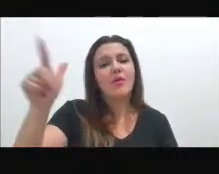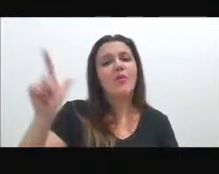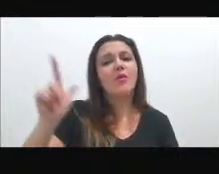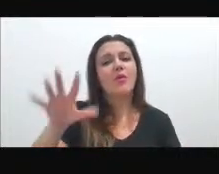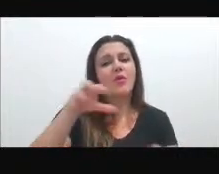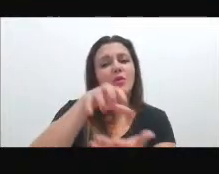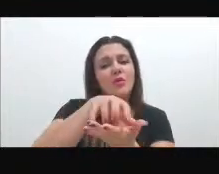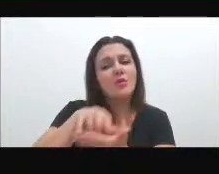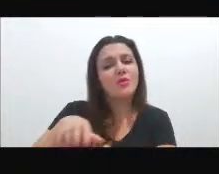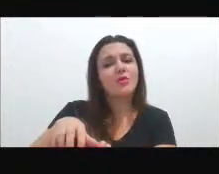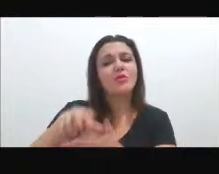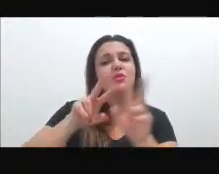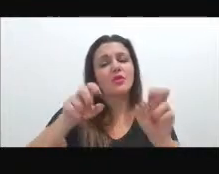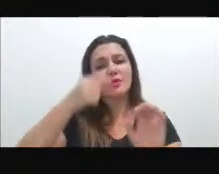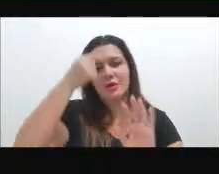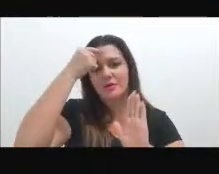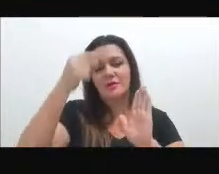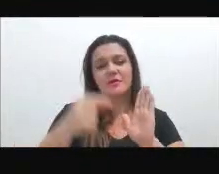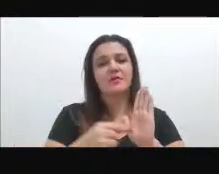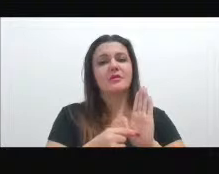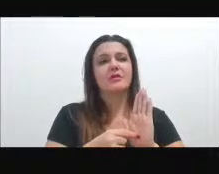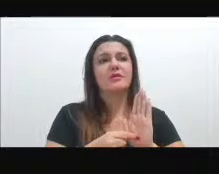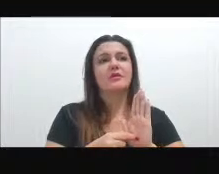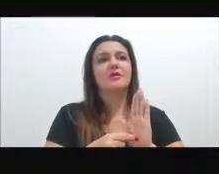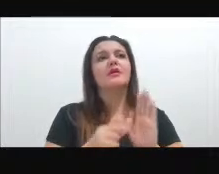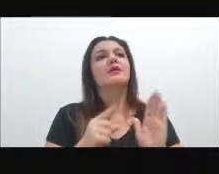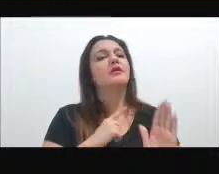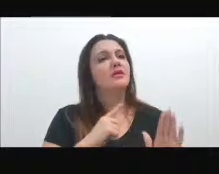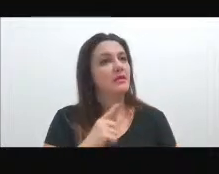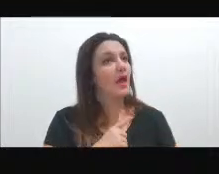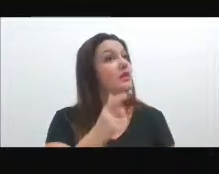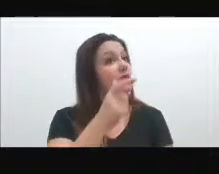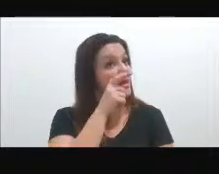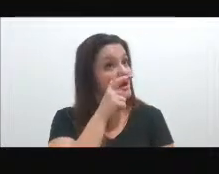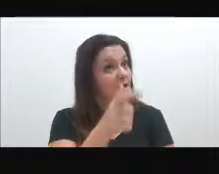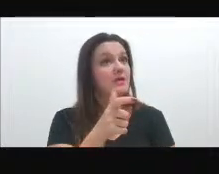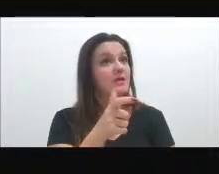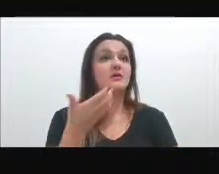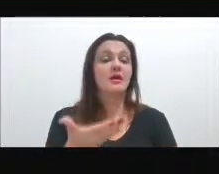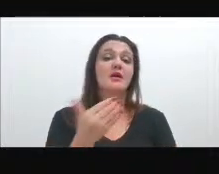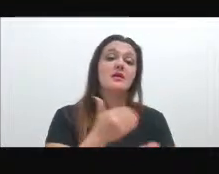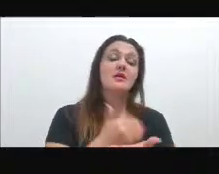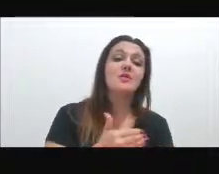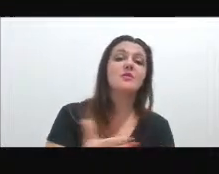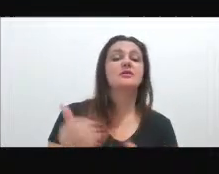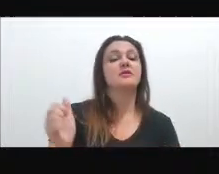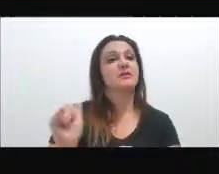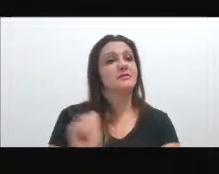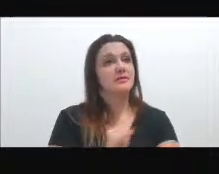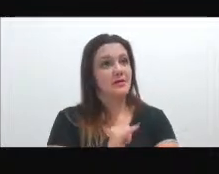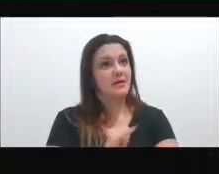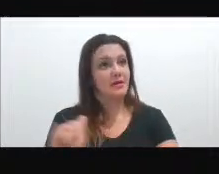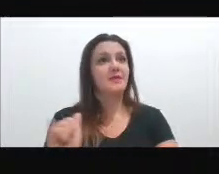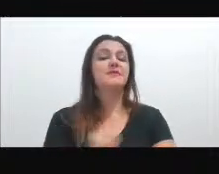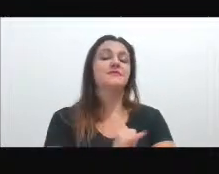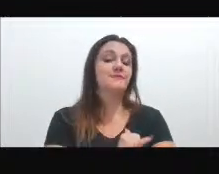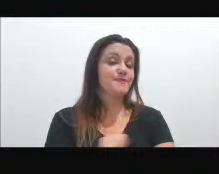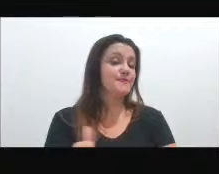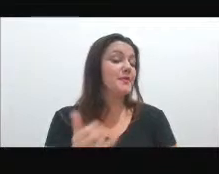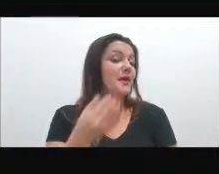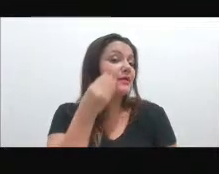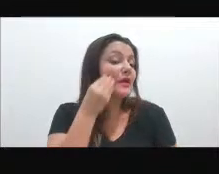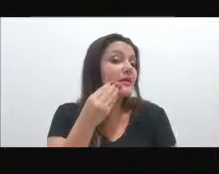interest, starting to use the tools, trying to, if you don't have much